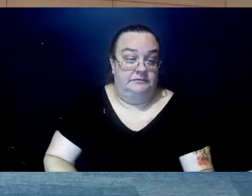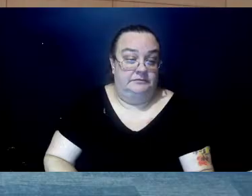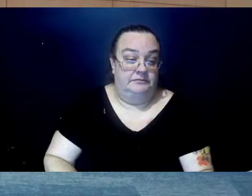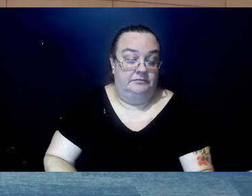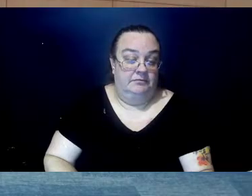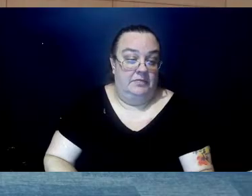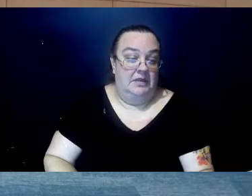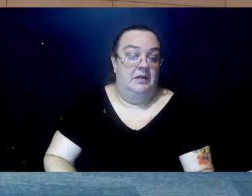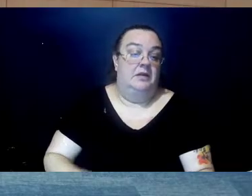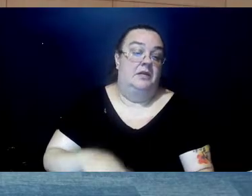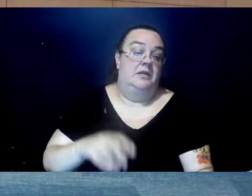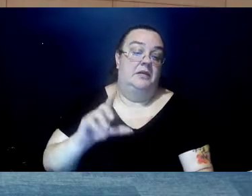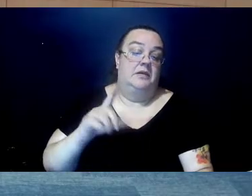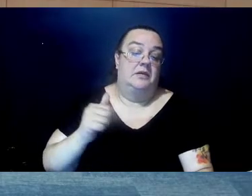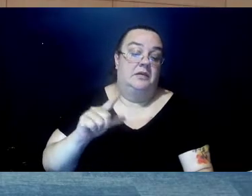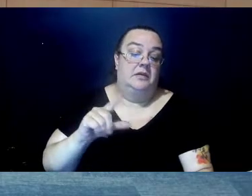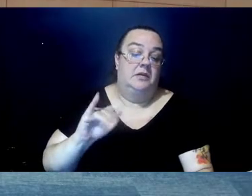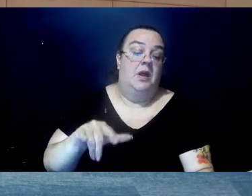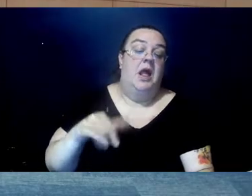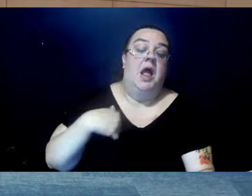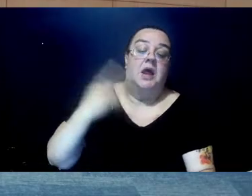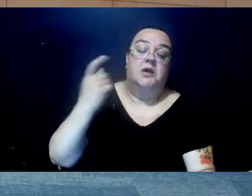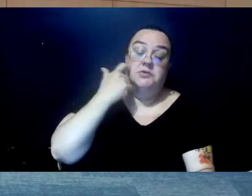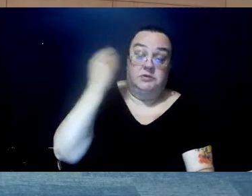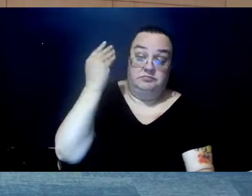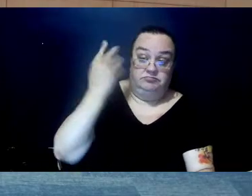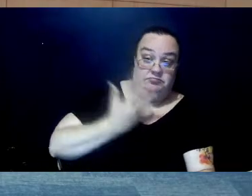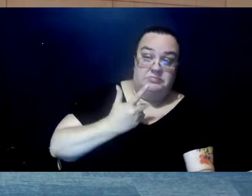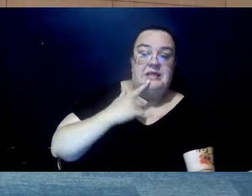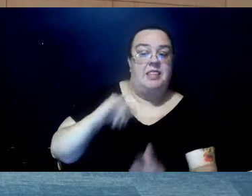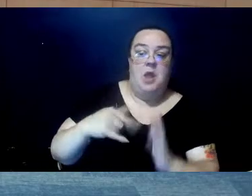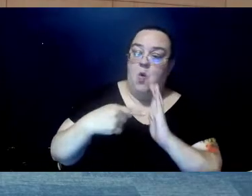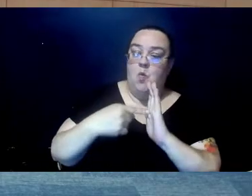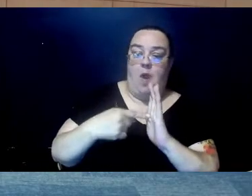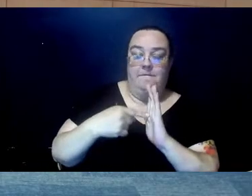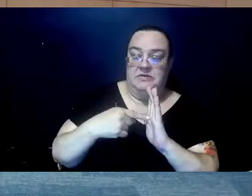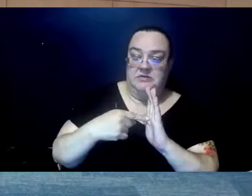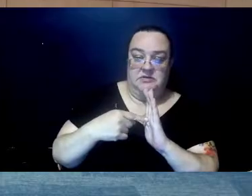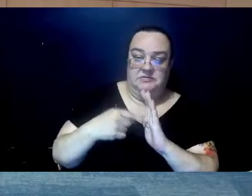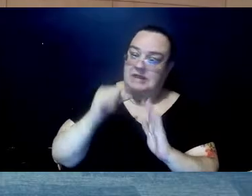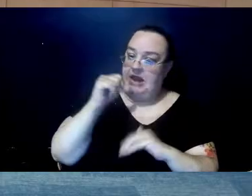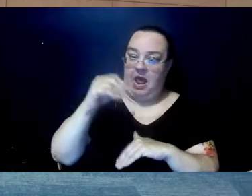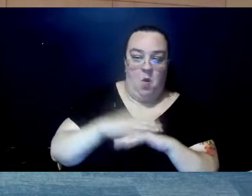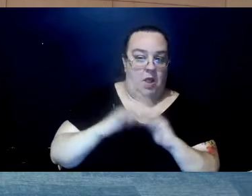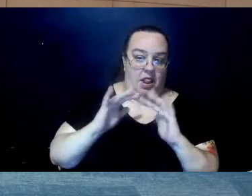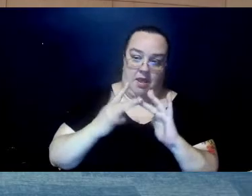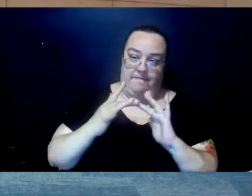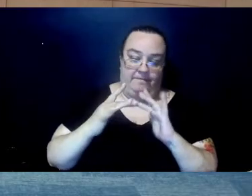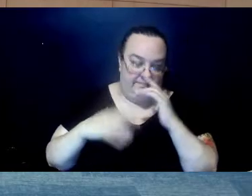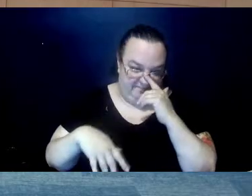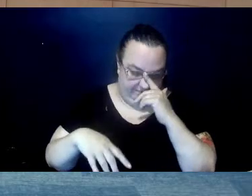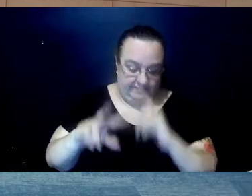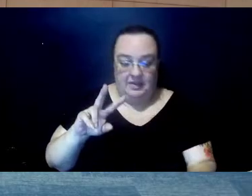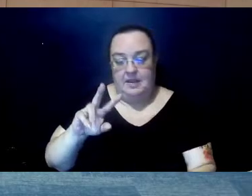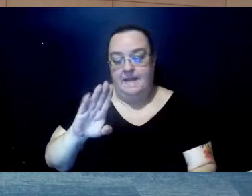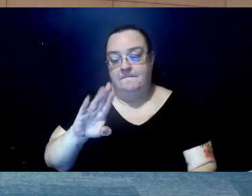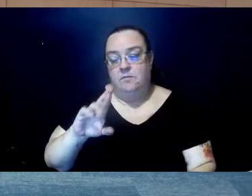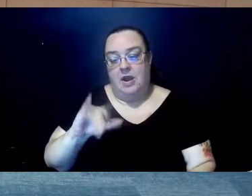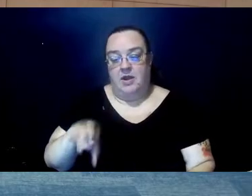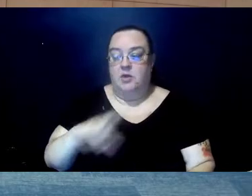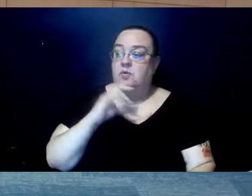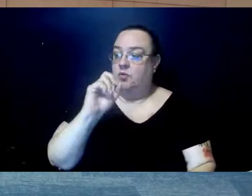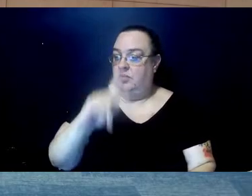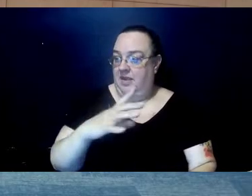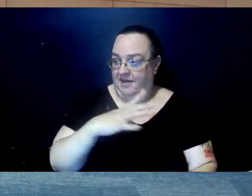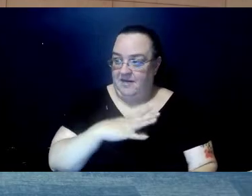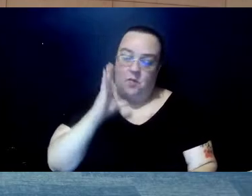Vice Mayor, I was just informed that the representative is not online today. Okay. We will have even sterner words